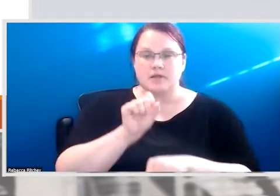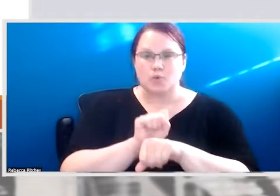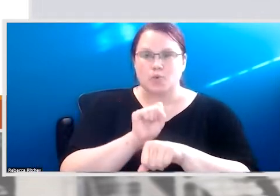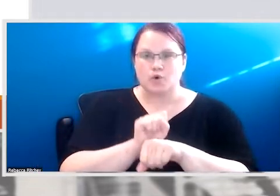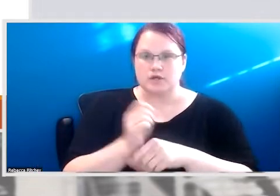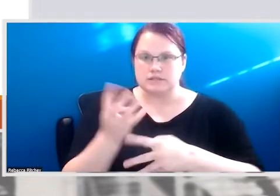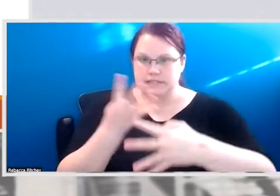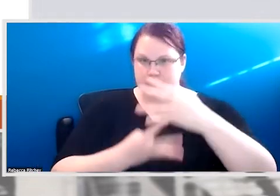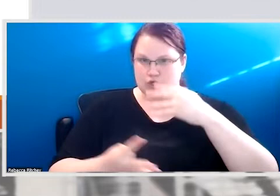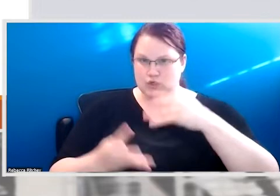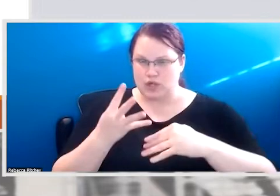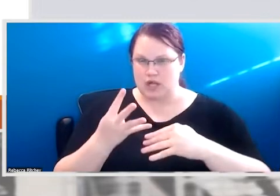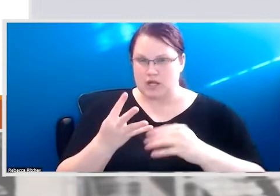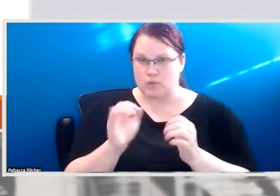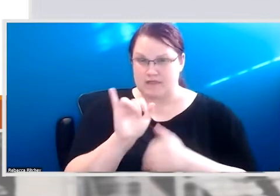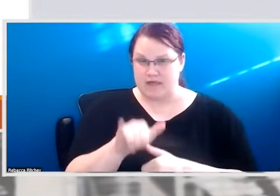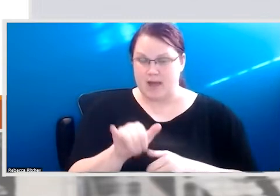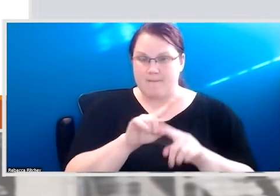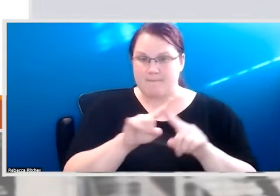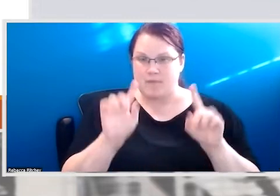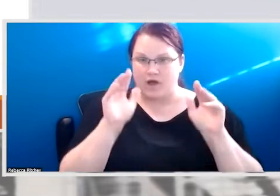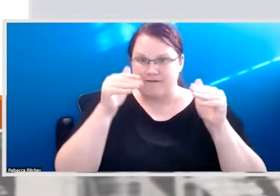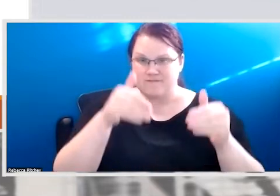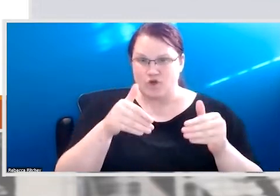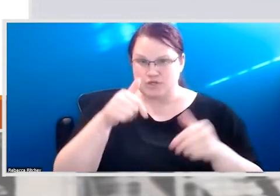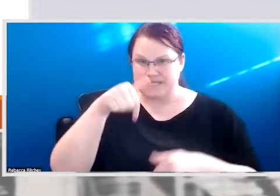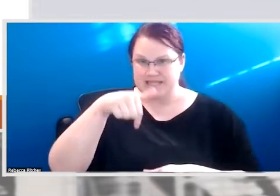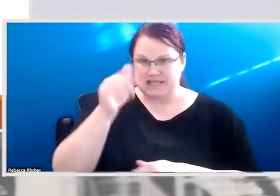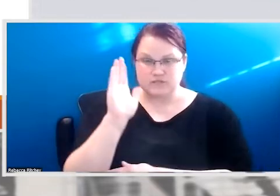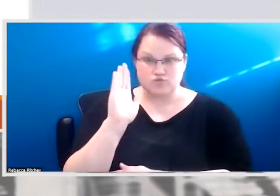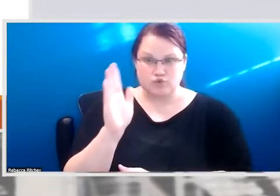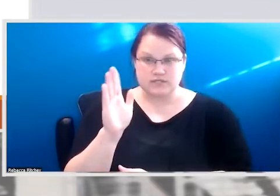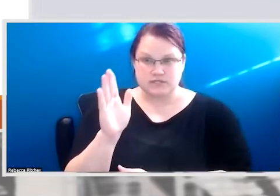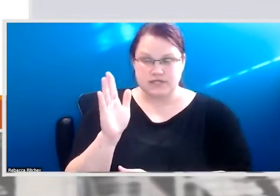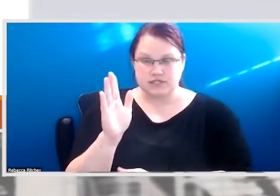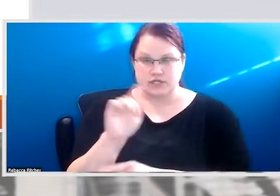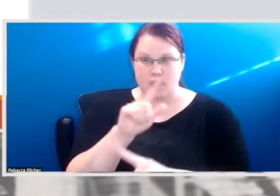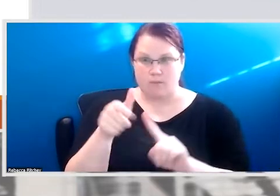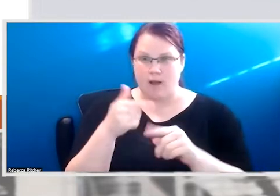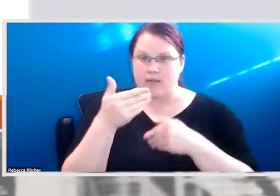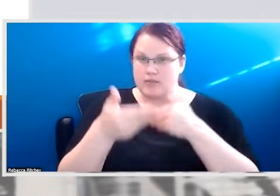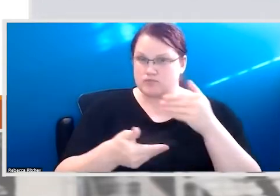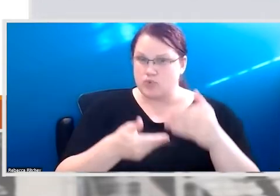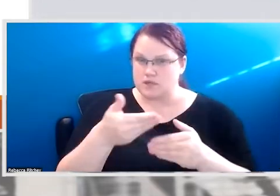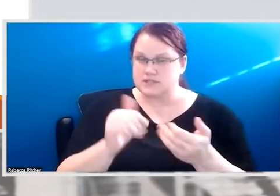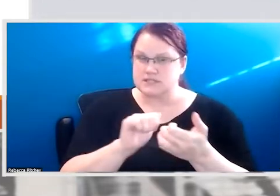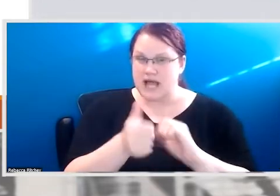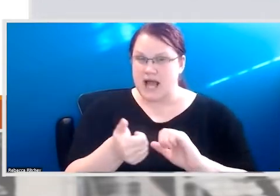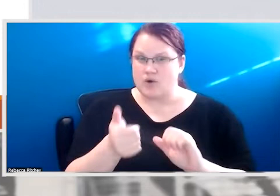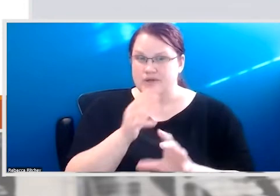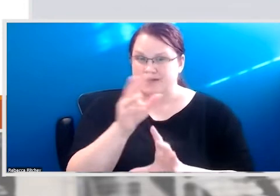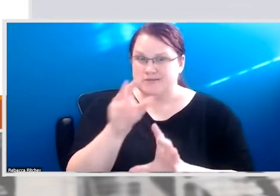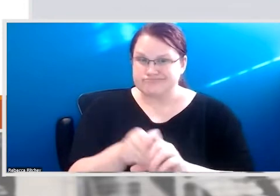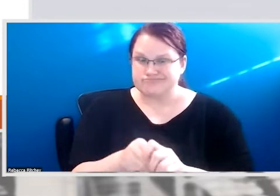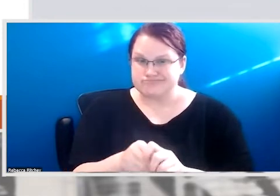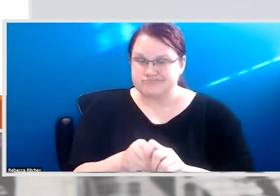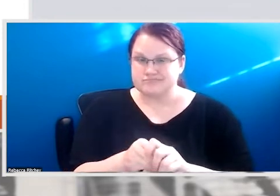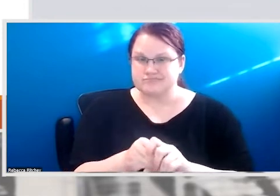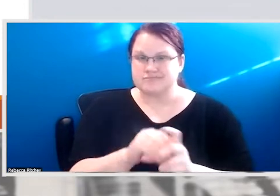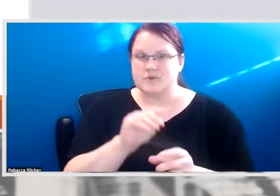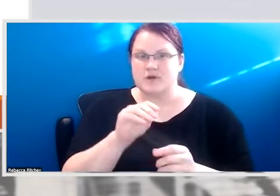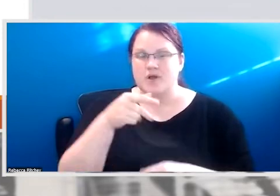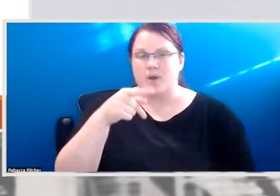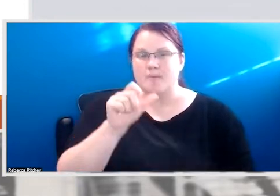with that. I'm going to focus on this presentation just kind of on the process of how we would engage with, I think, Parks